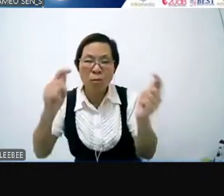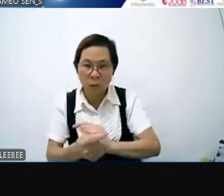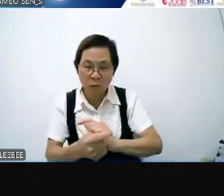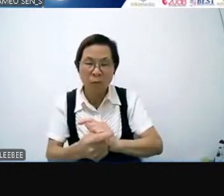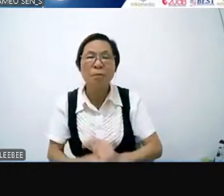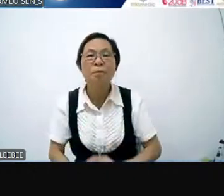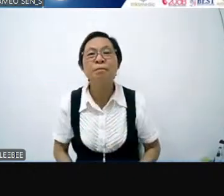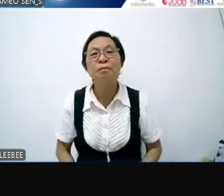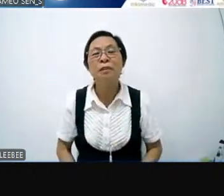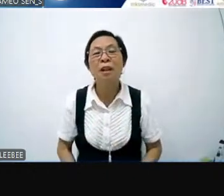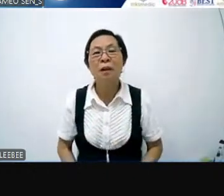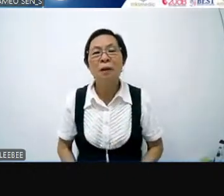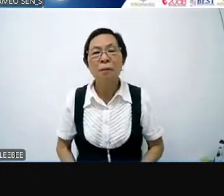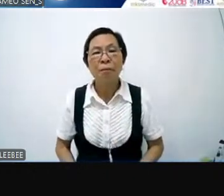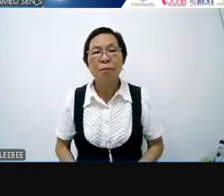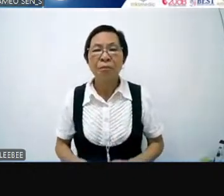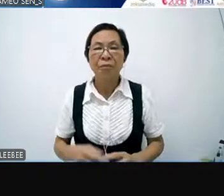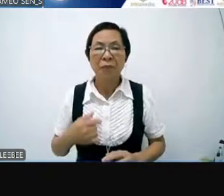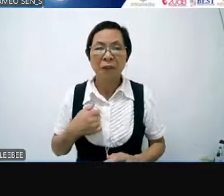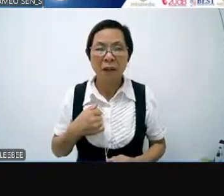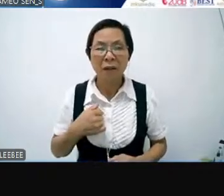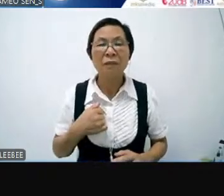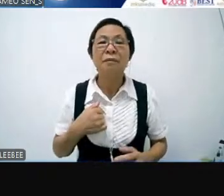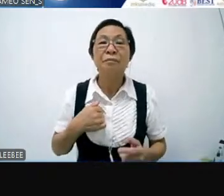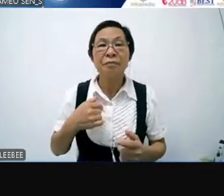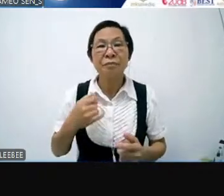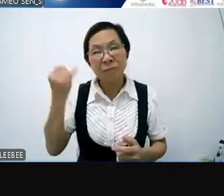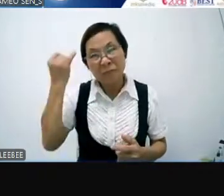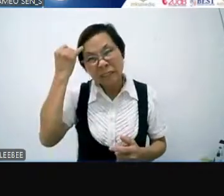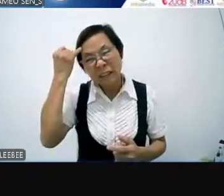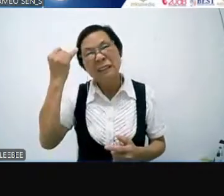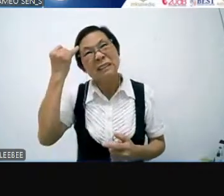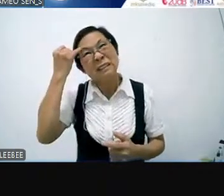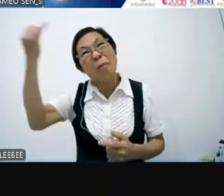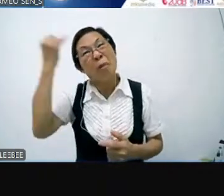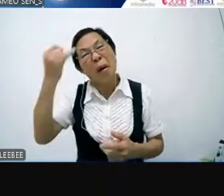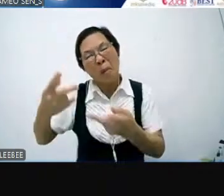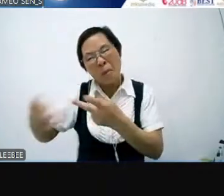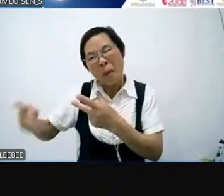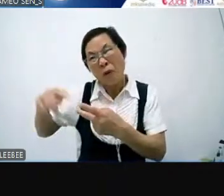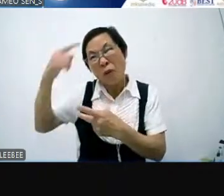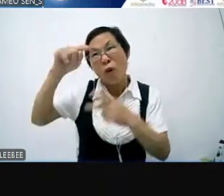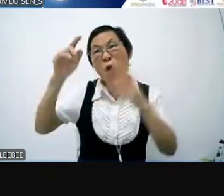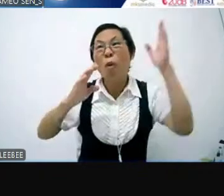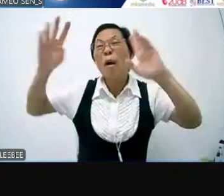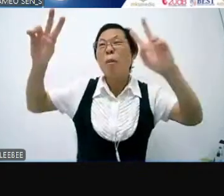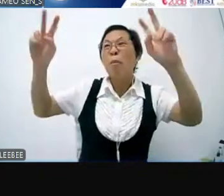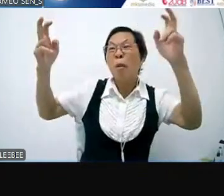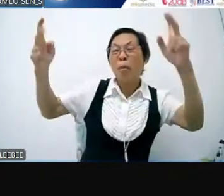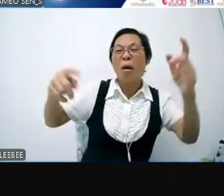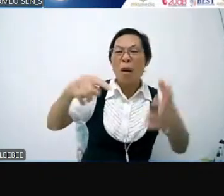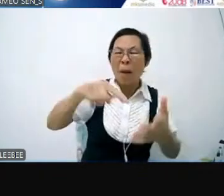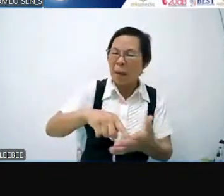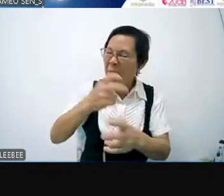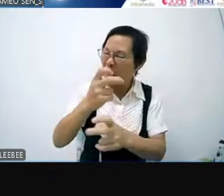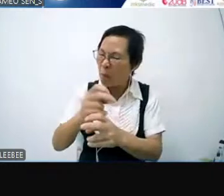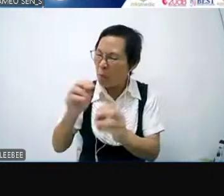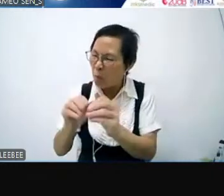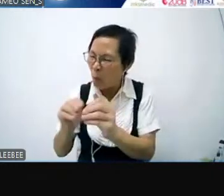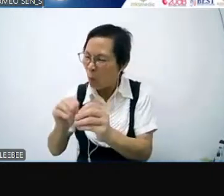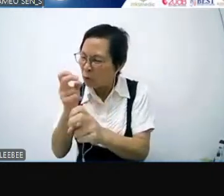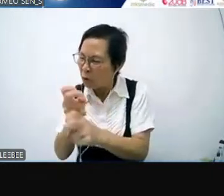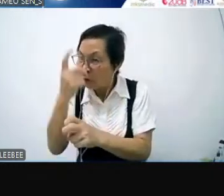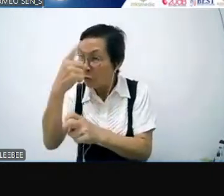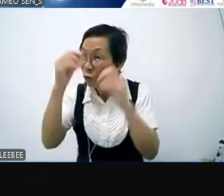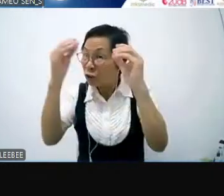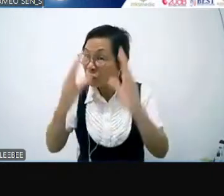top of that, existing resources may not be suitable for Malaysian context. making it even more difficult for teachers to apply